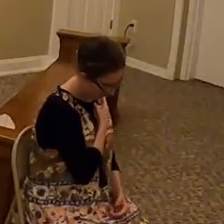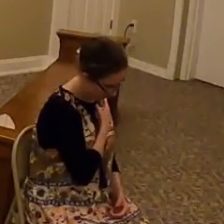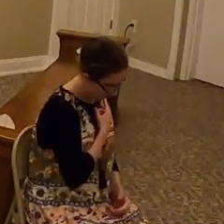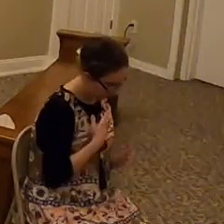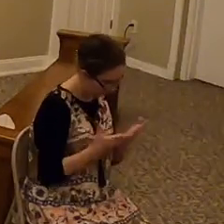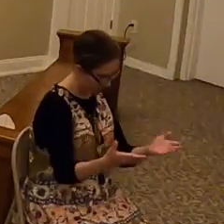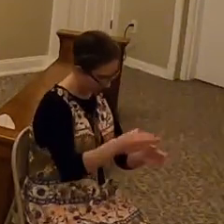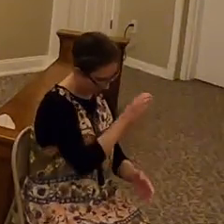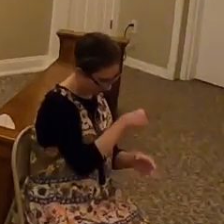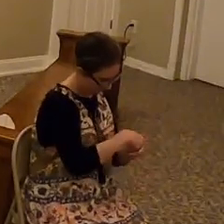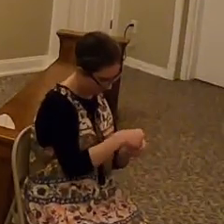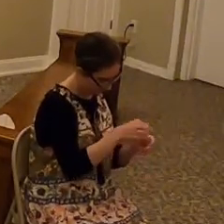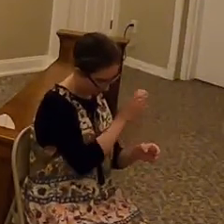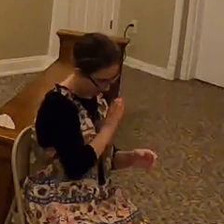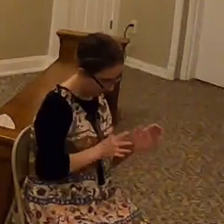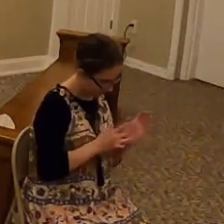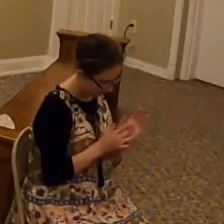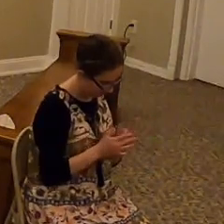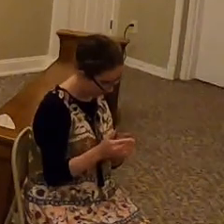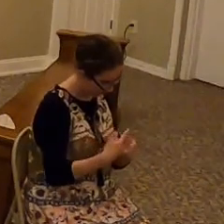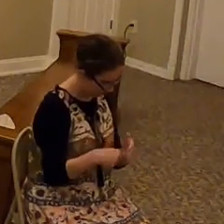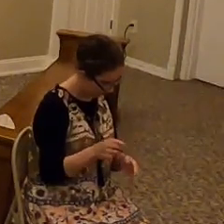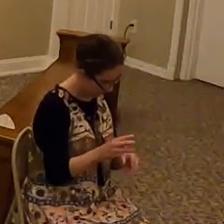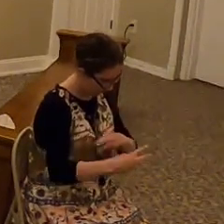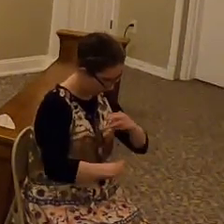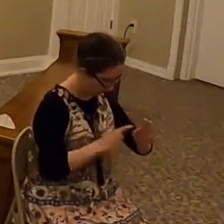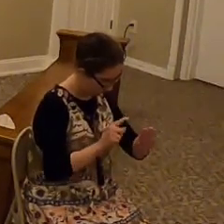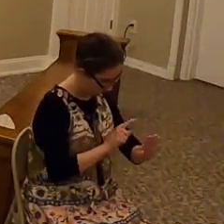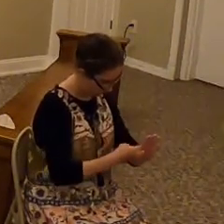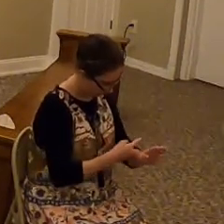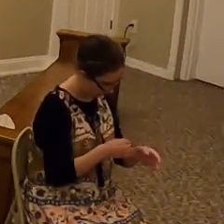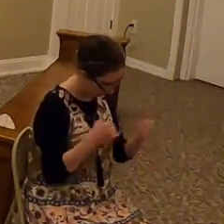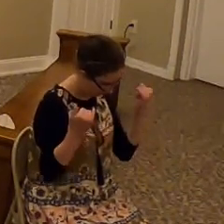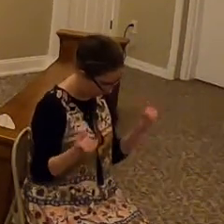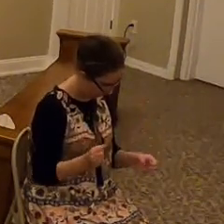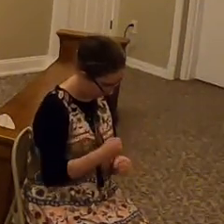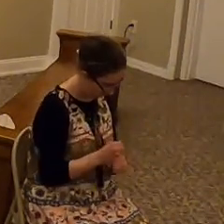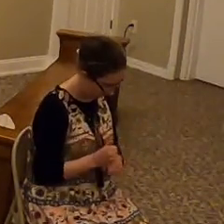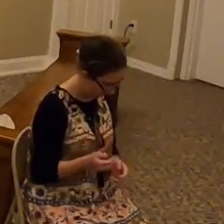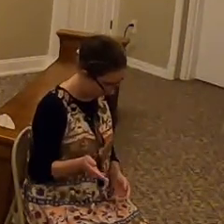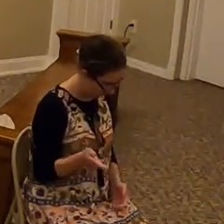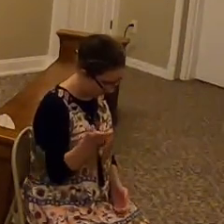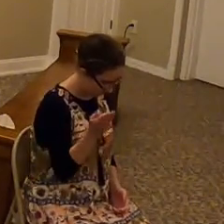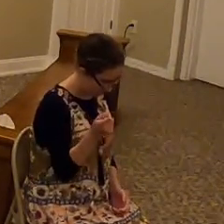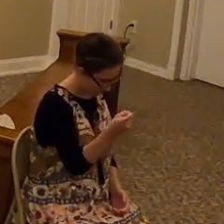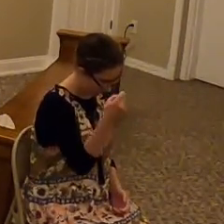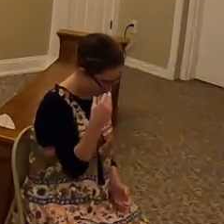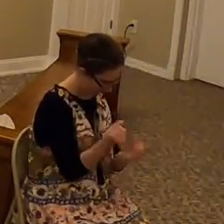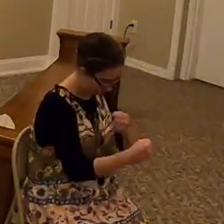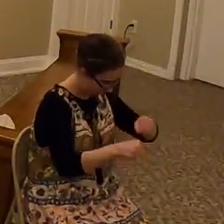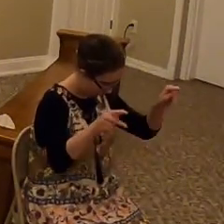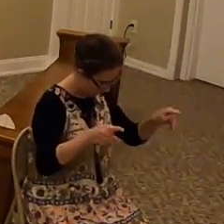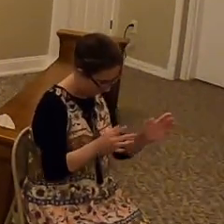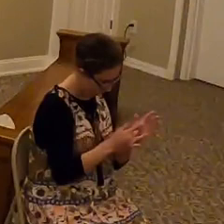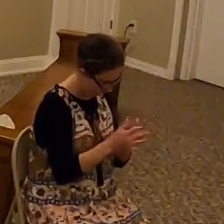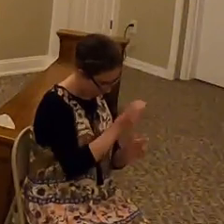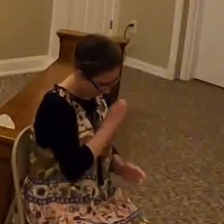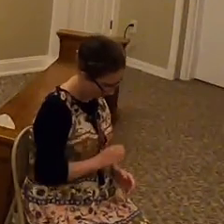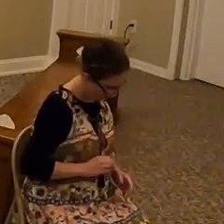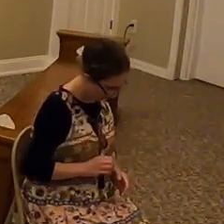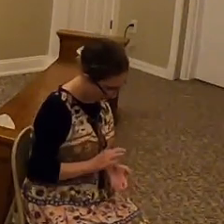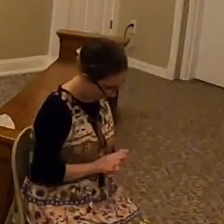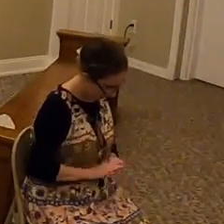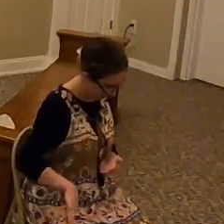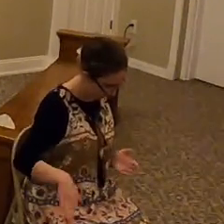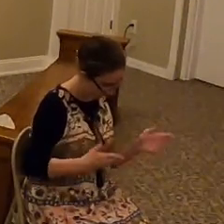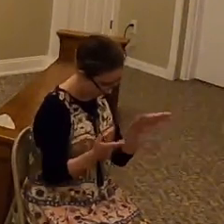which was given to us in Jesus, in Christ Jesus, before the world began, but is now made manifest by the appearing of our Savior Jesus Christ, who hath